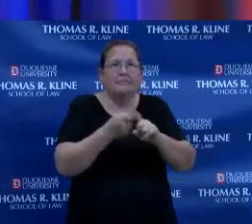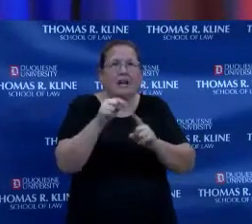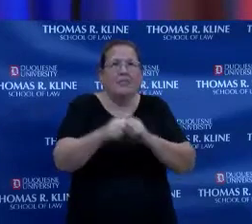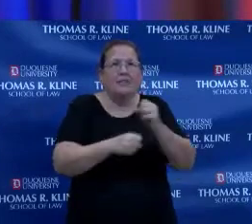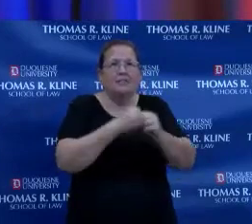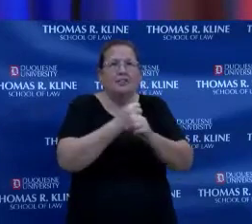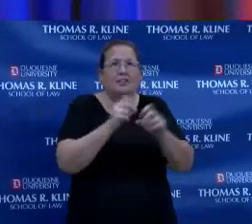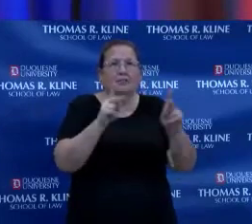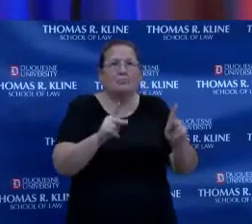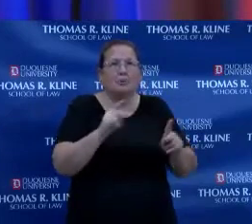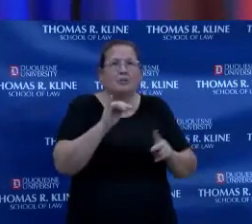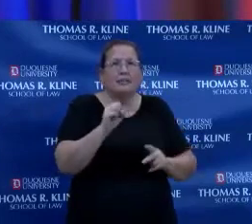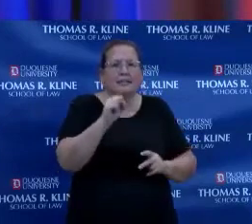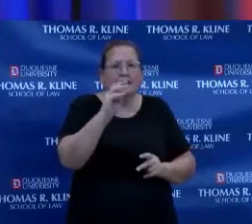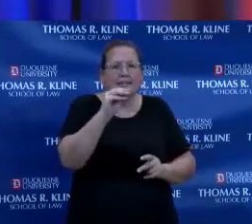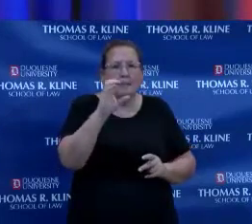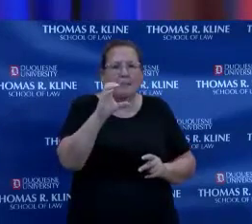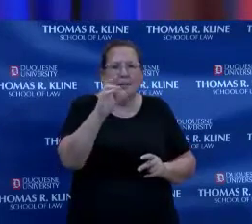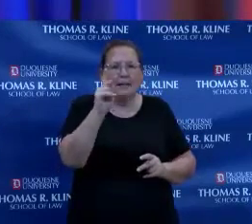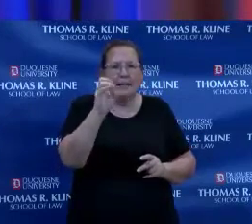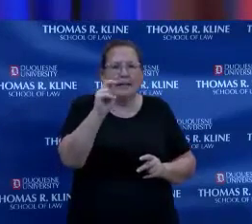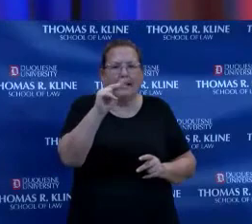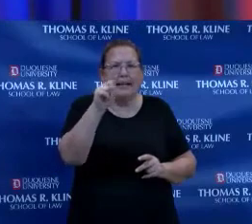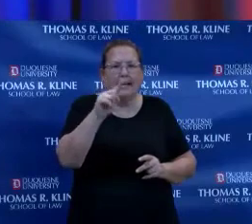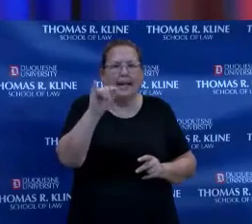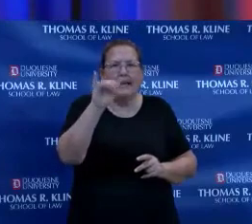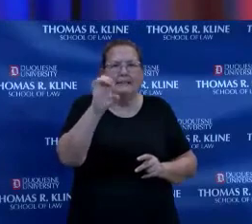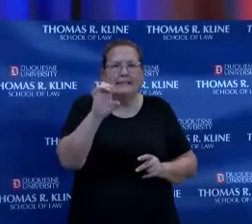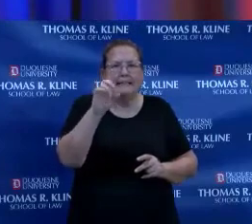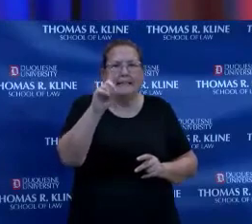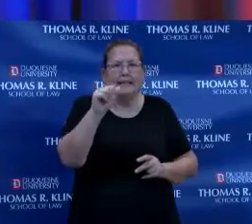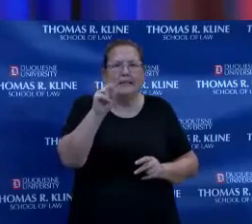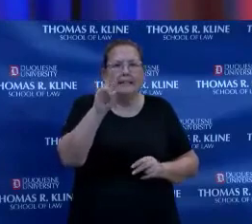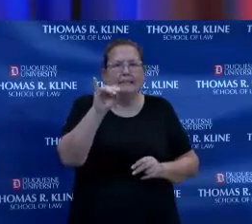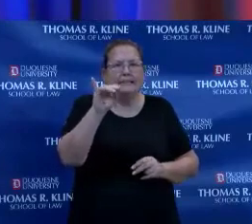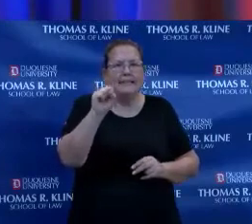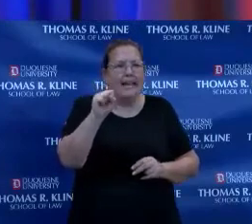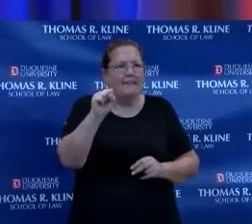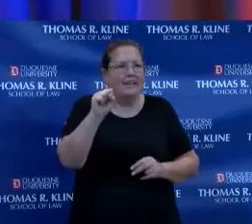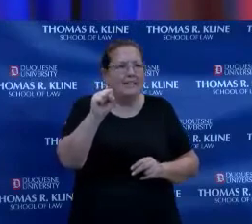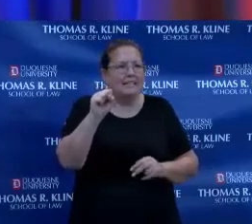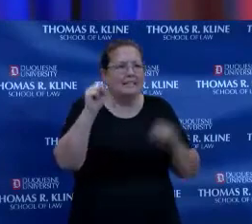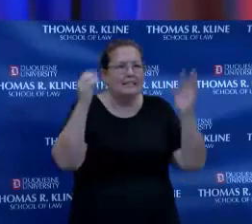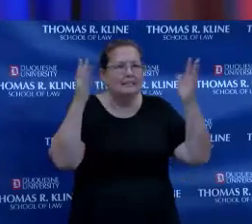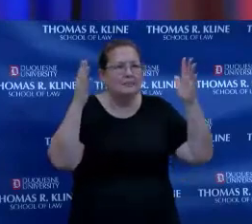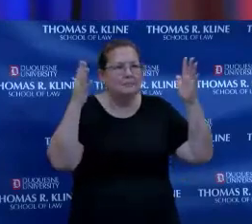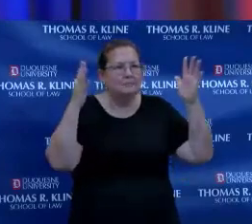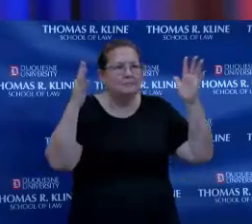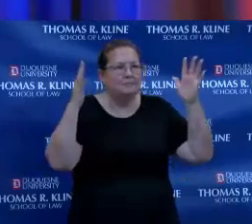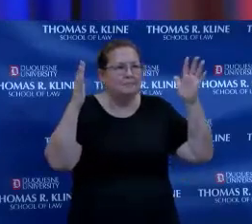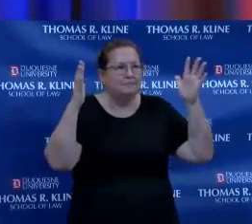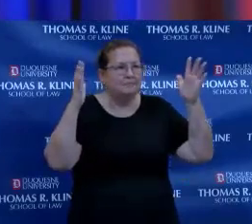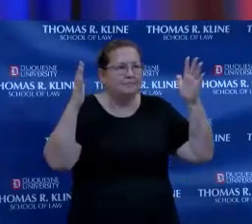recipient is Mackenzie Davis. Mackenzie Davis, please stand to be recognized.